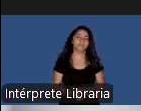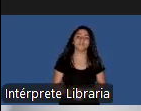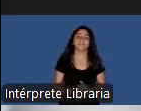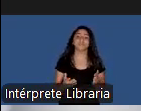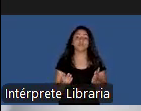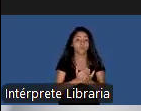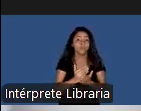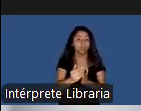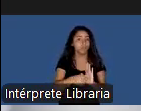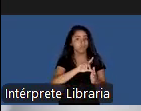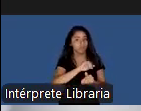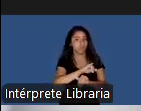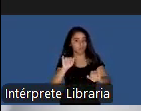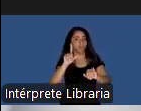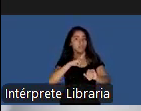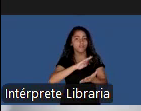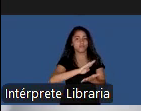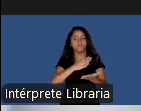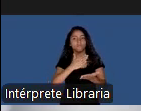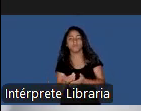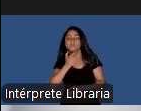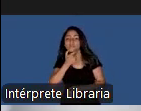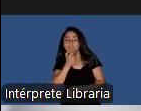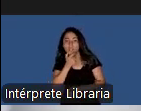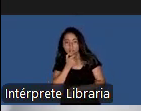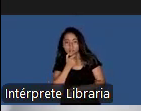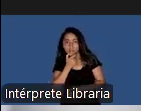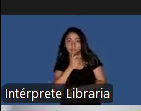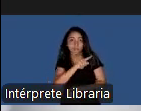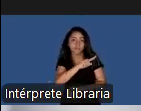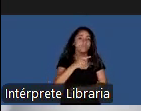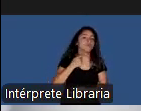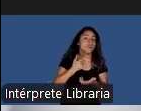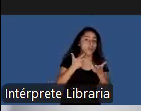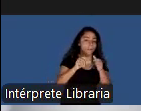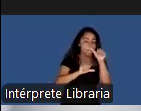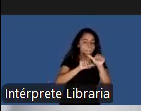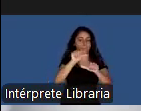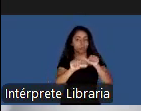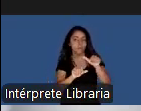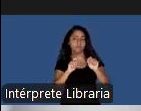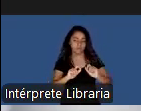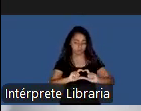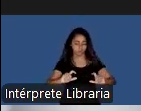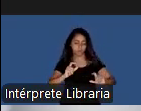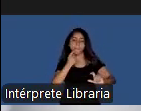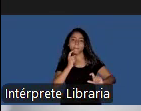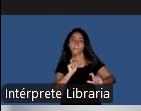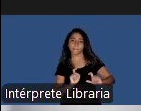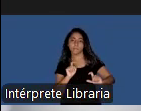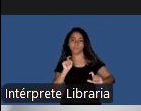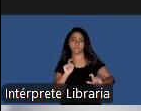started, I'd like to let you know that this conference is being simultaneously translated into English. If you'd like to switch languages, just click